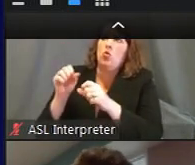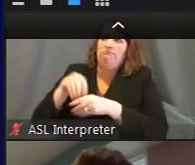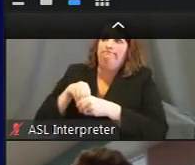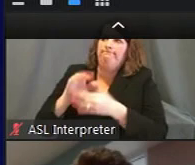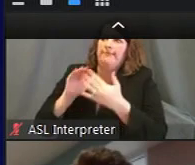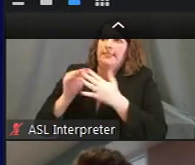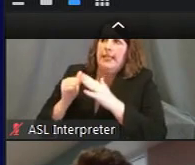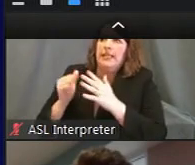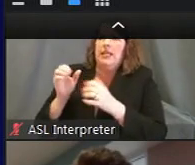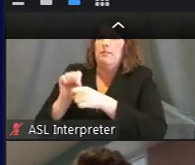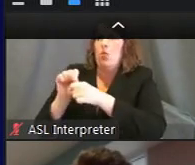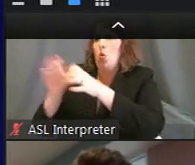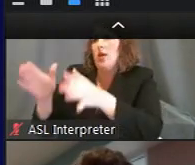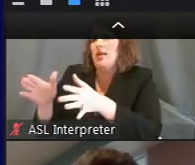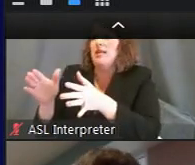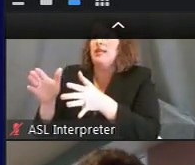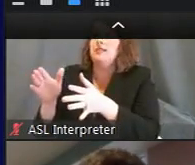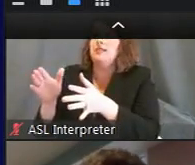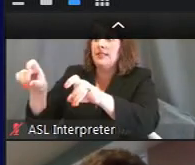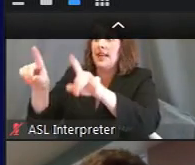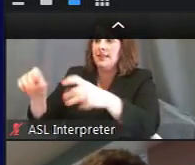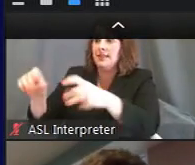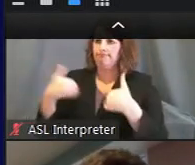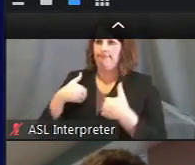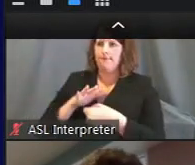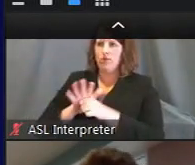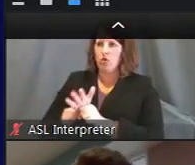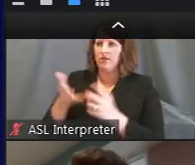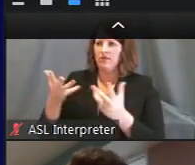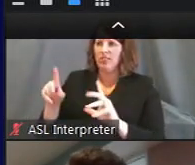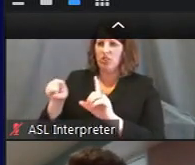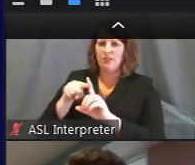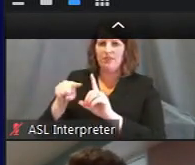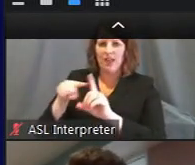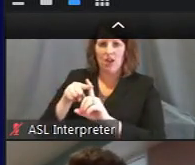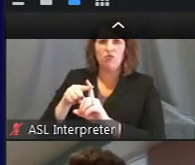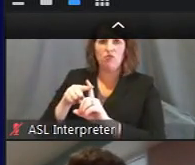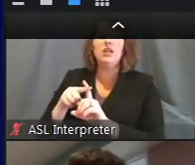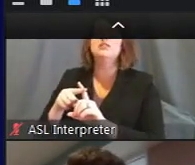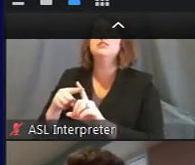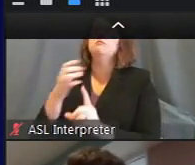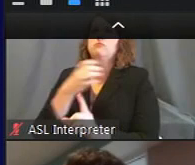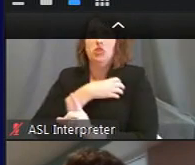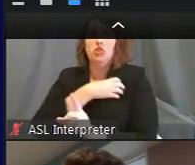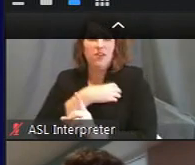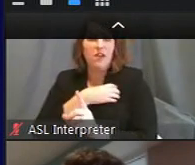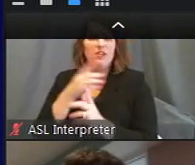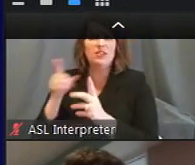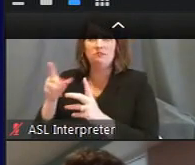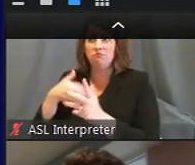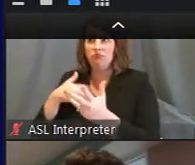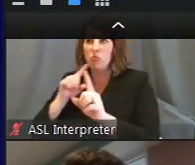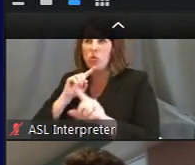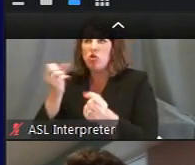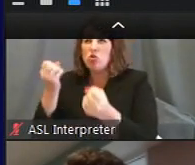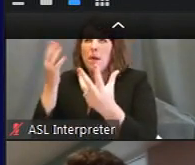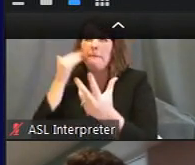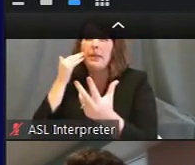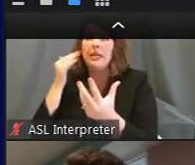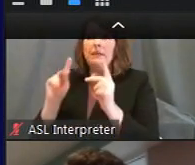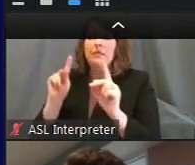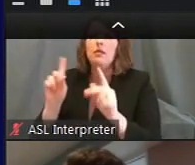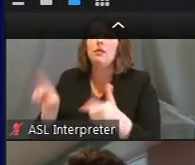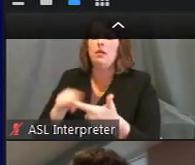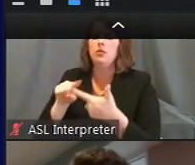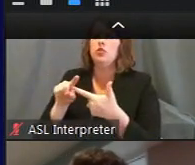exposure. And number two, are hospitals required to report to the Department of Health their figures when they have cases that